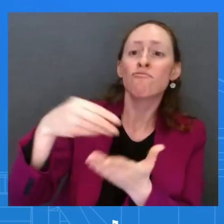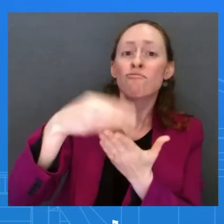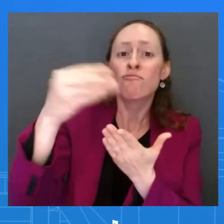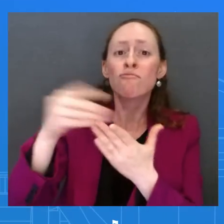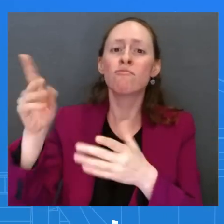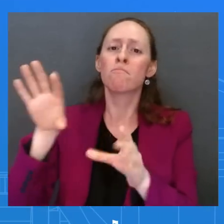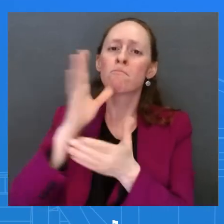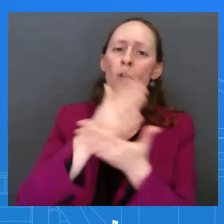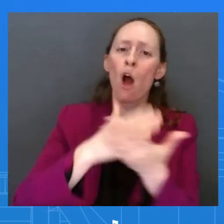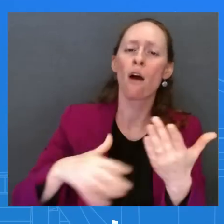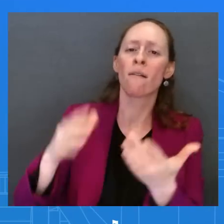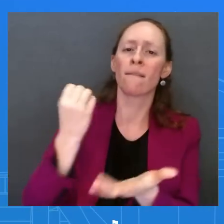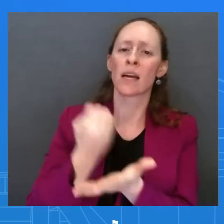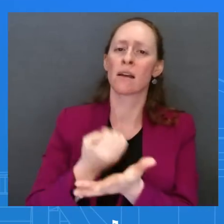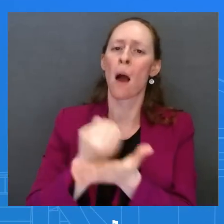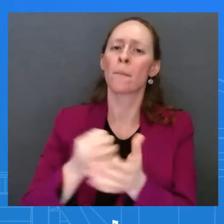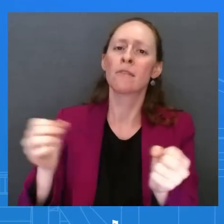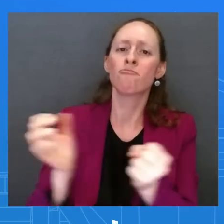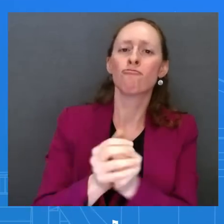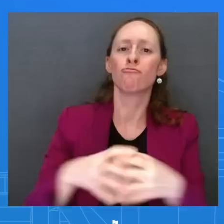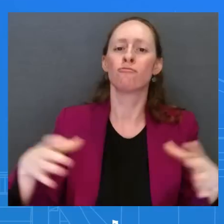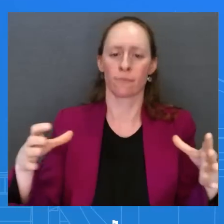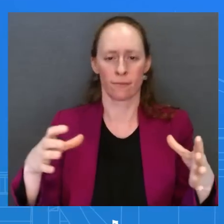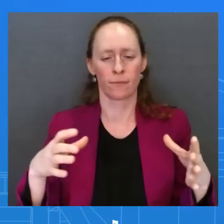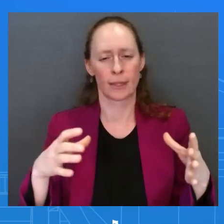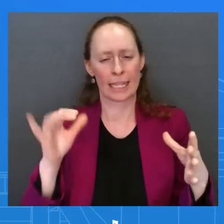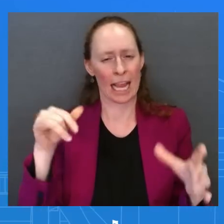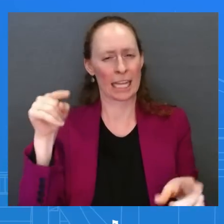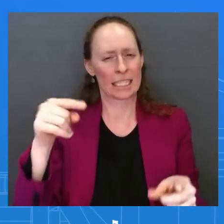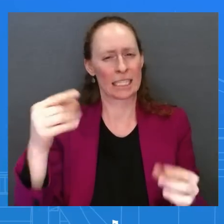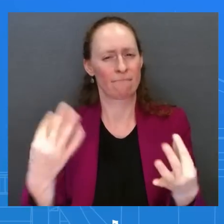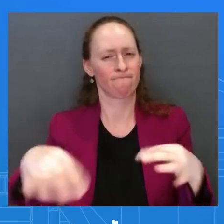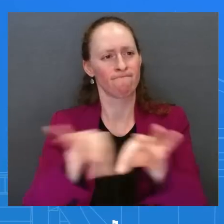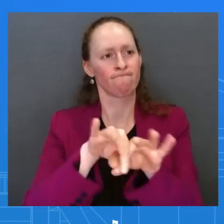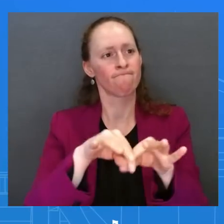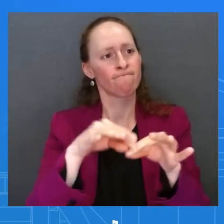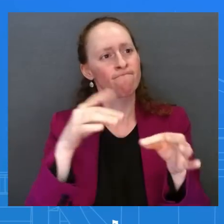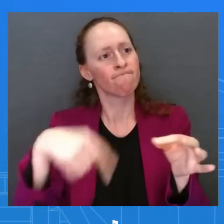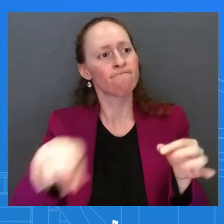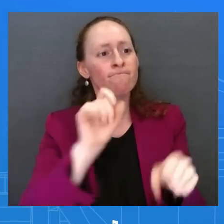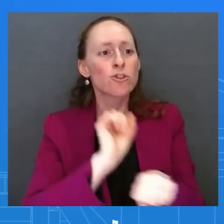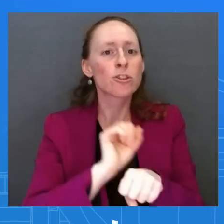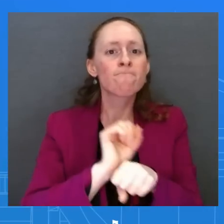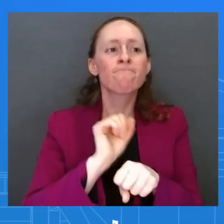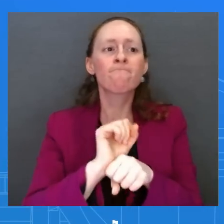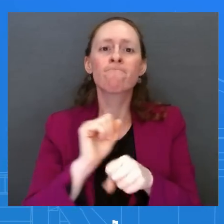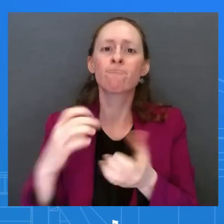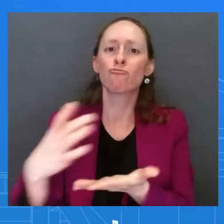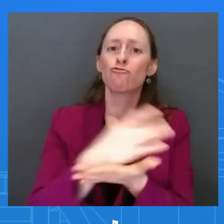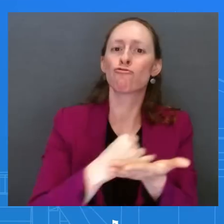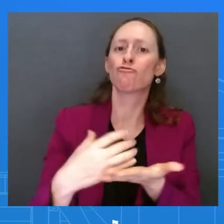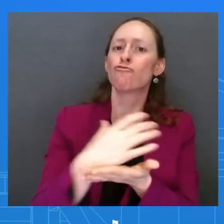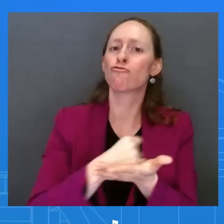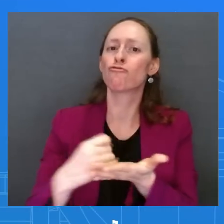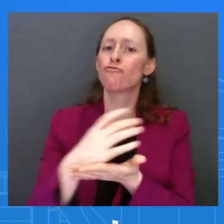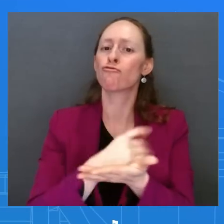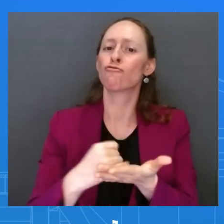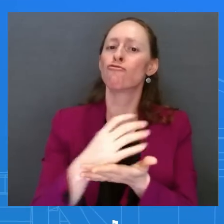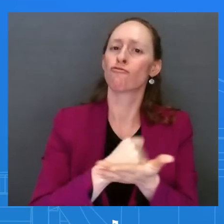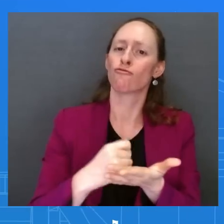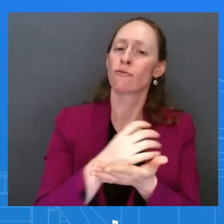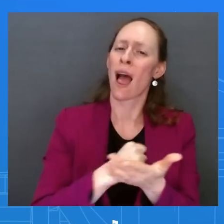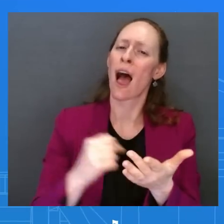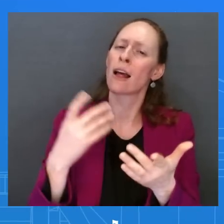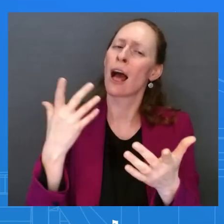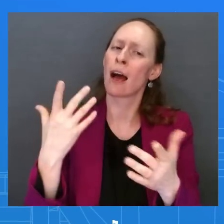economy that is important and that is also fiscally responsible at the same time. Very briefly, Senator Manchin was